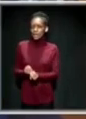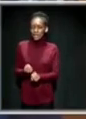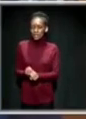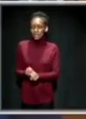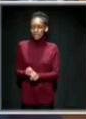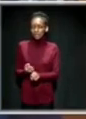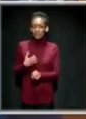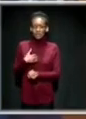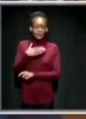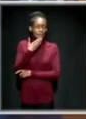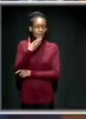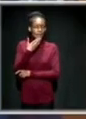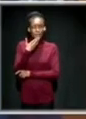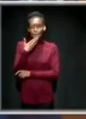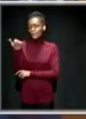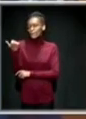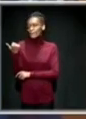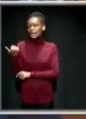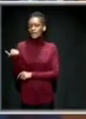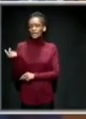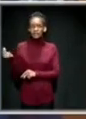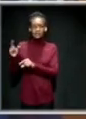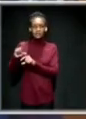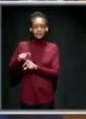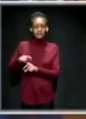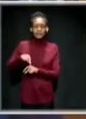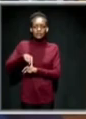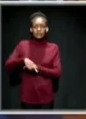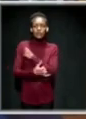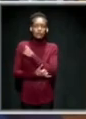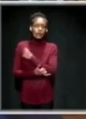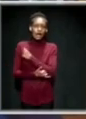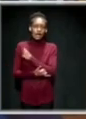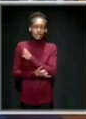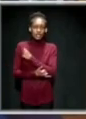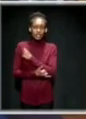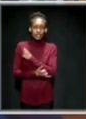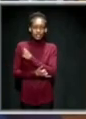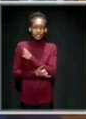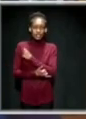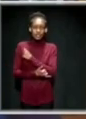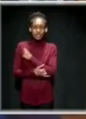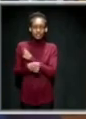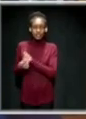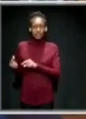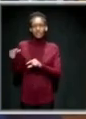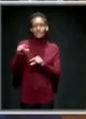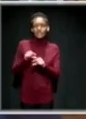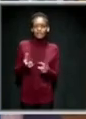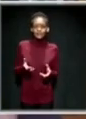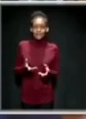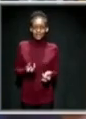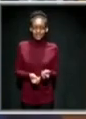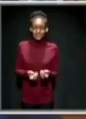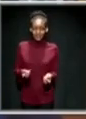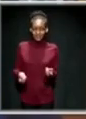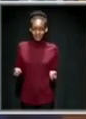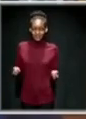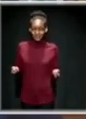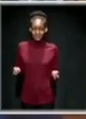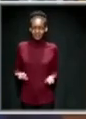best investment we can ever make for a country is to invest in its children. And that is why